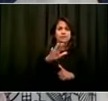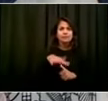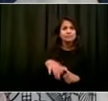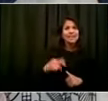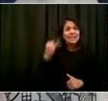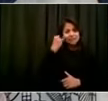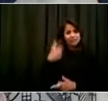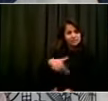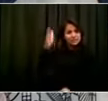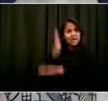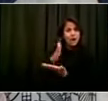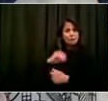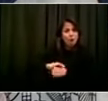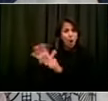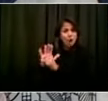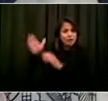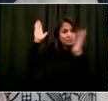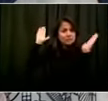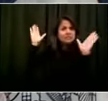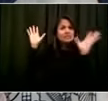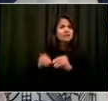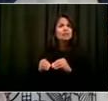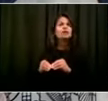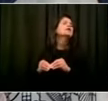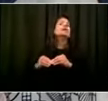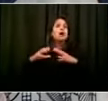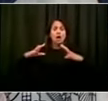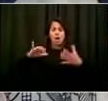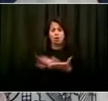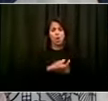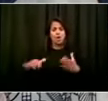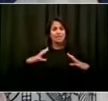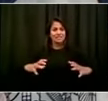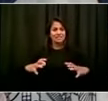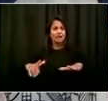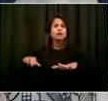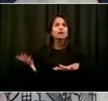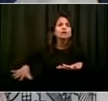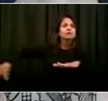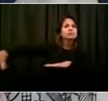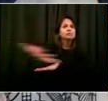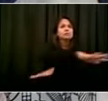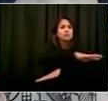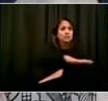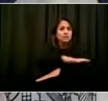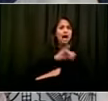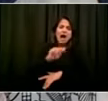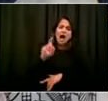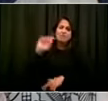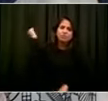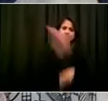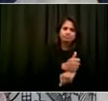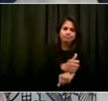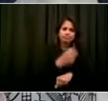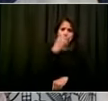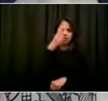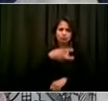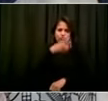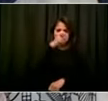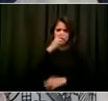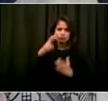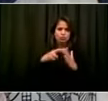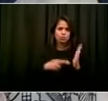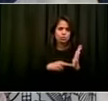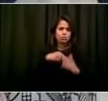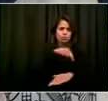restrictions, whatever works best for them as well. In terms of the areas that are not